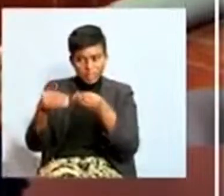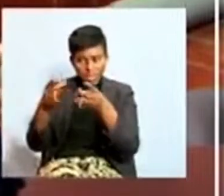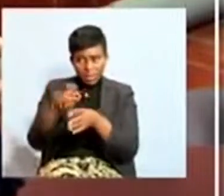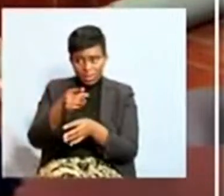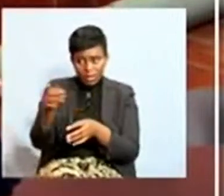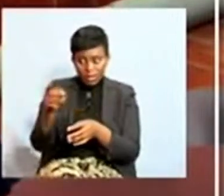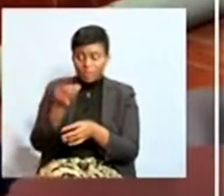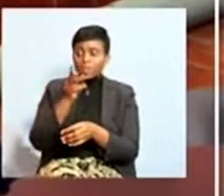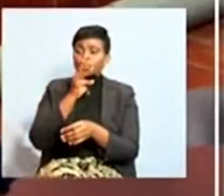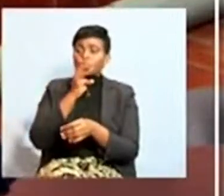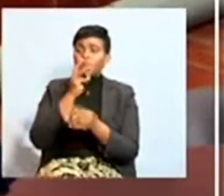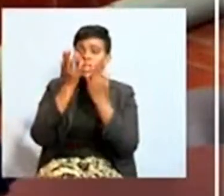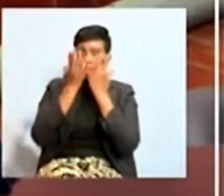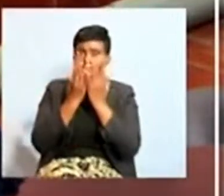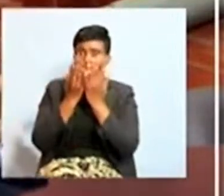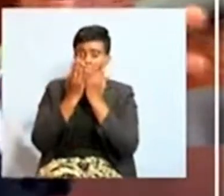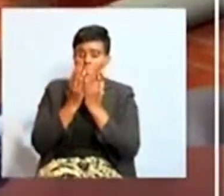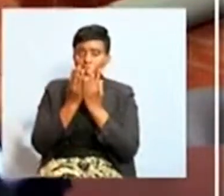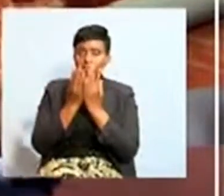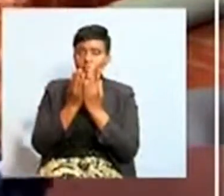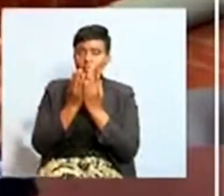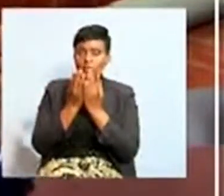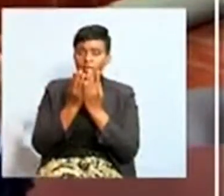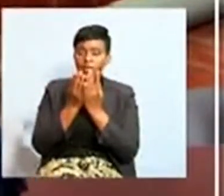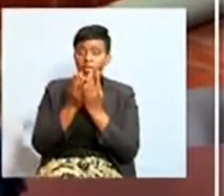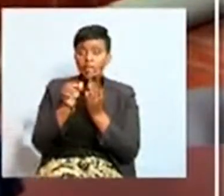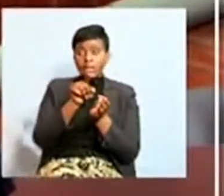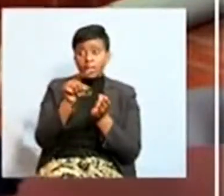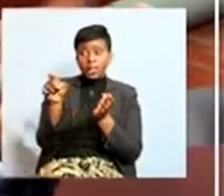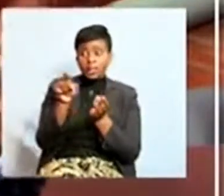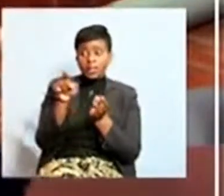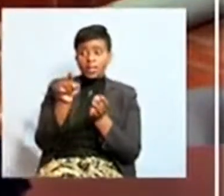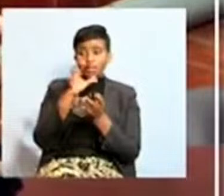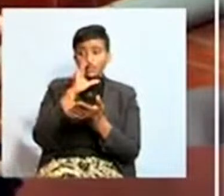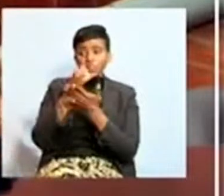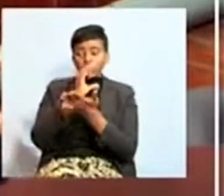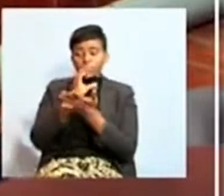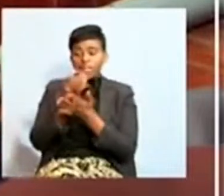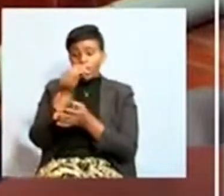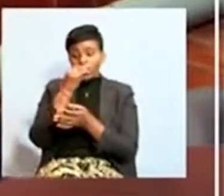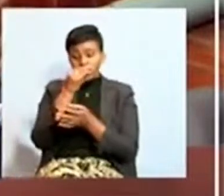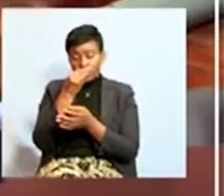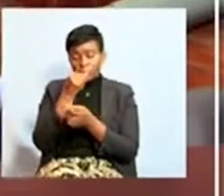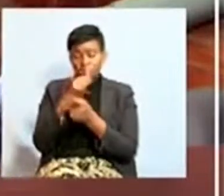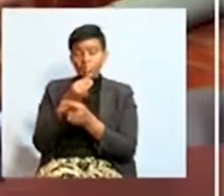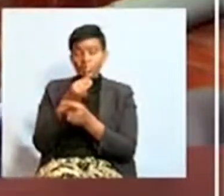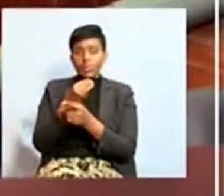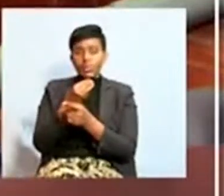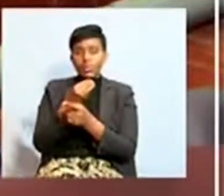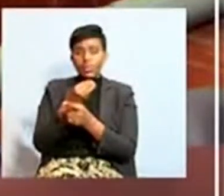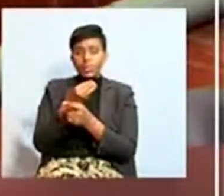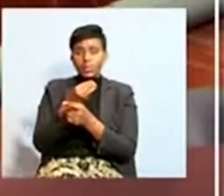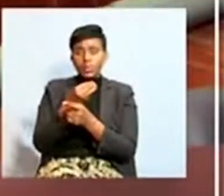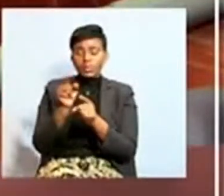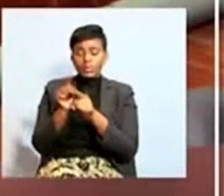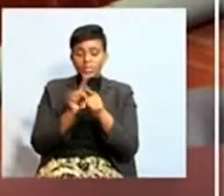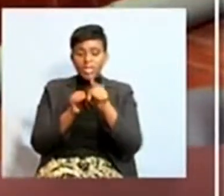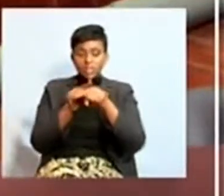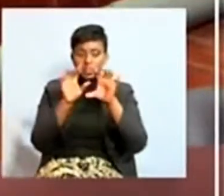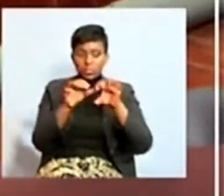the watermelons, whilst they are handling the watermelons, you are doing other